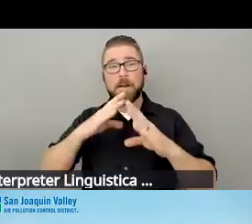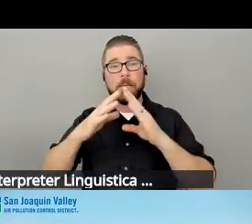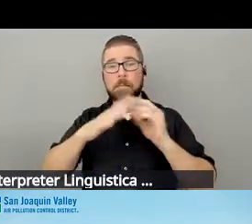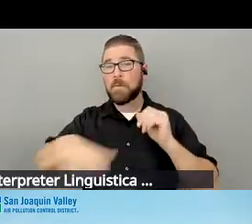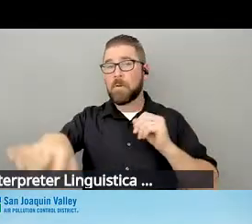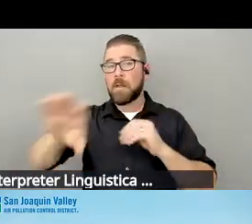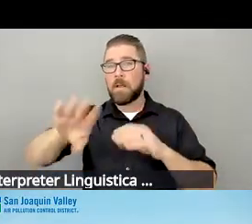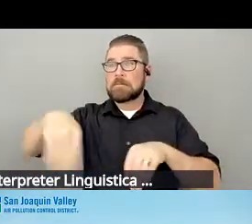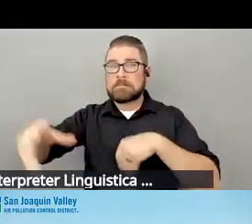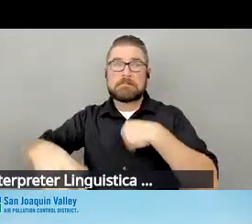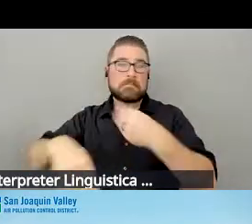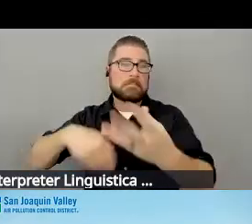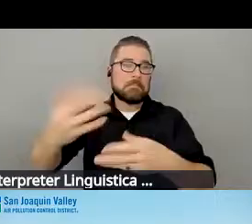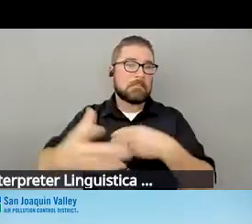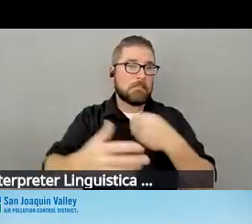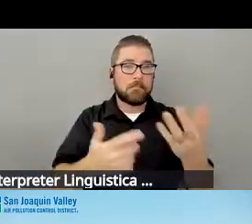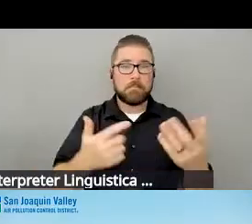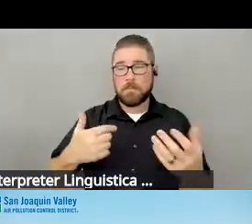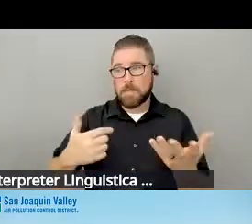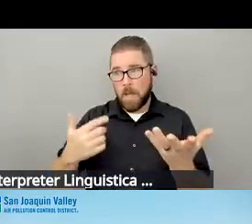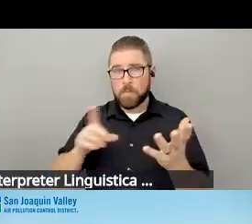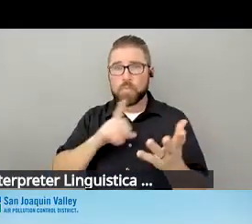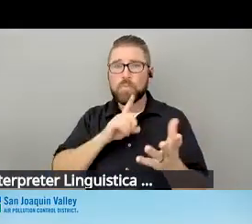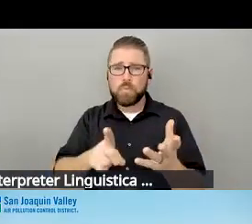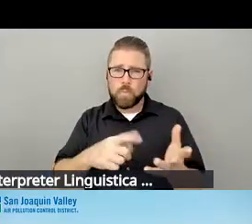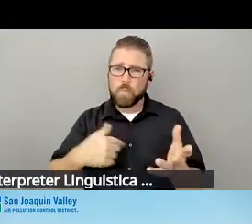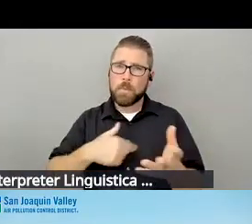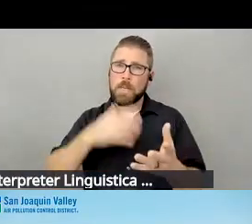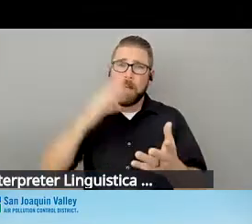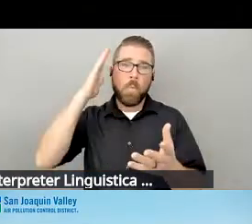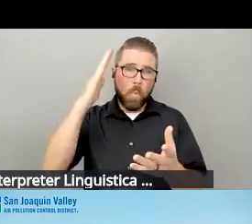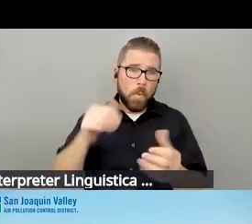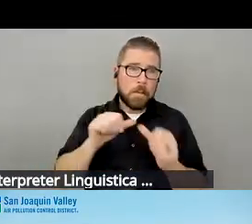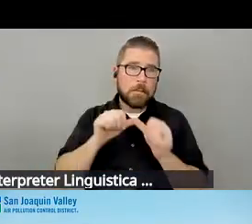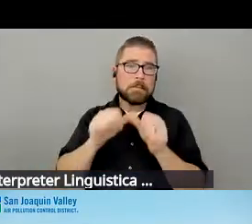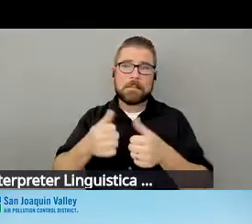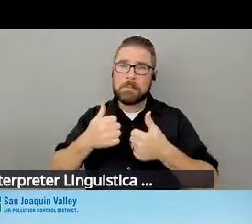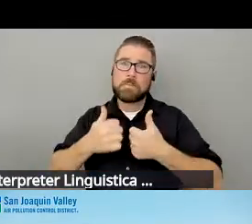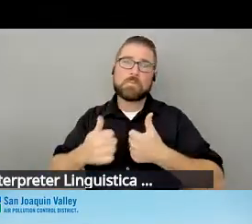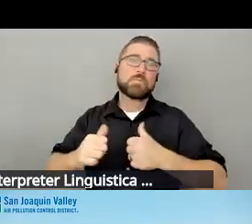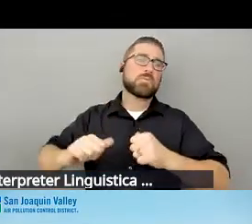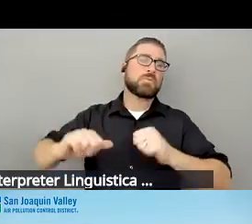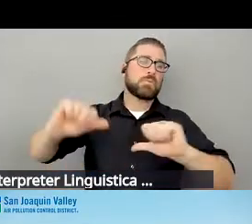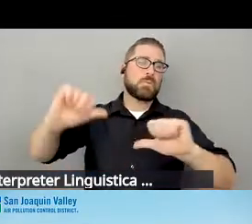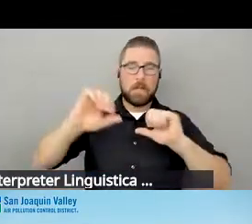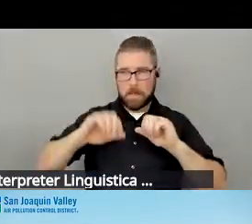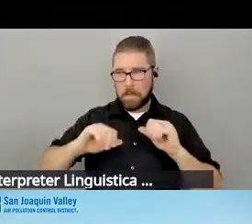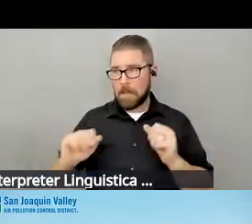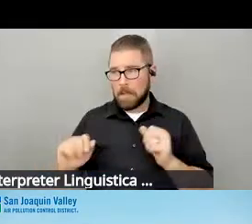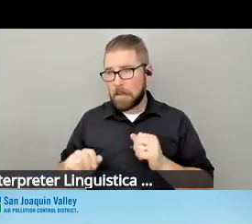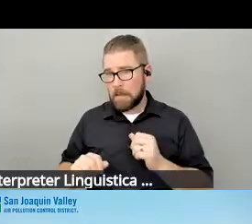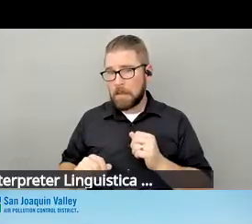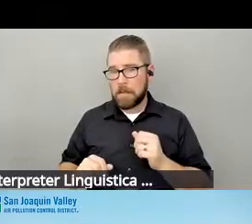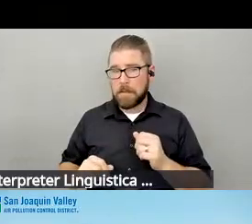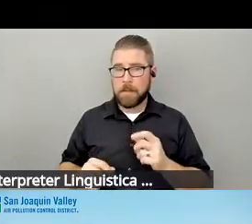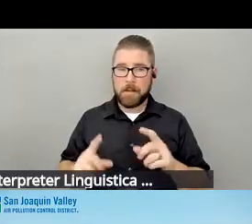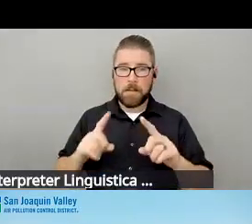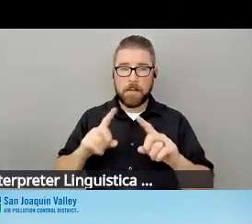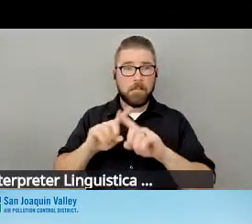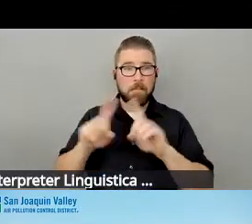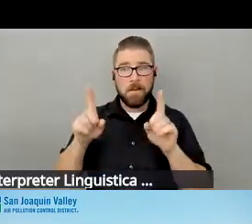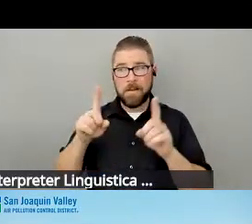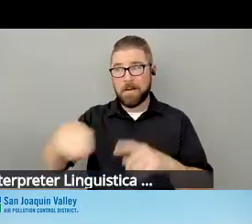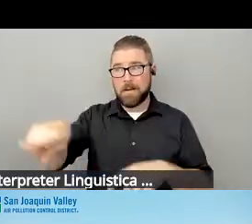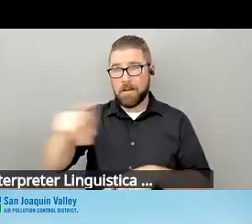keep trying, but we can't compel anyone to take advantage of the locomotive funding. It really is a voluntary program and a voluntary